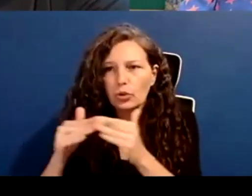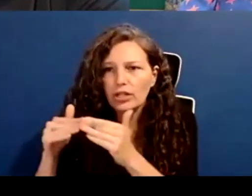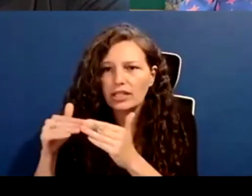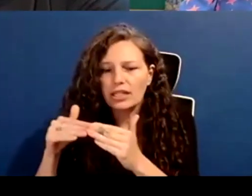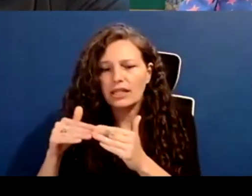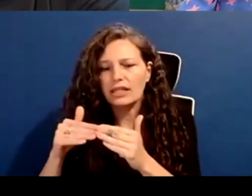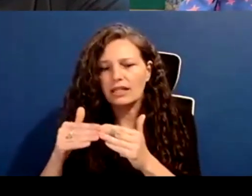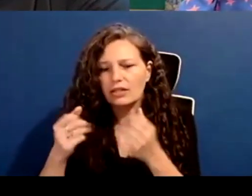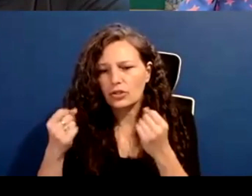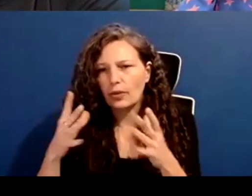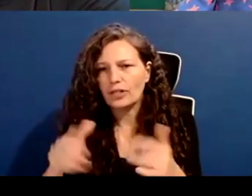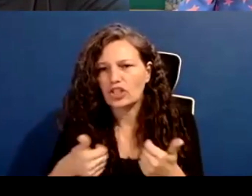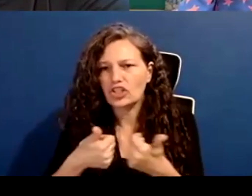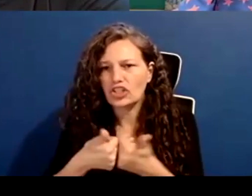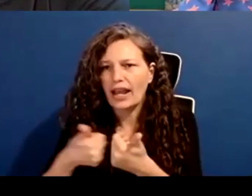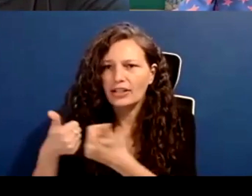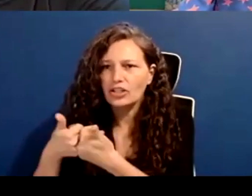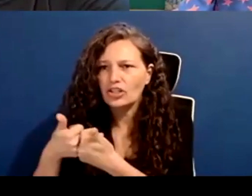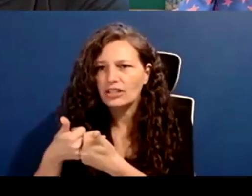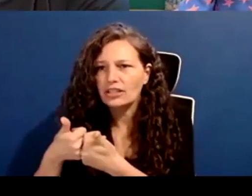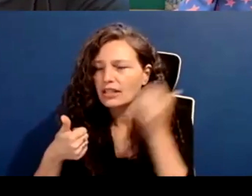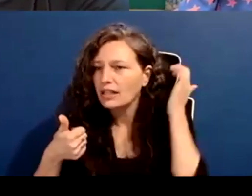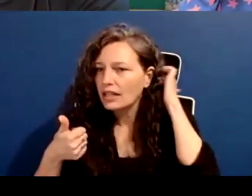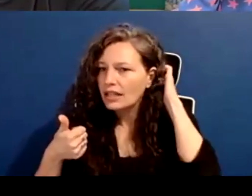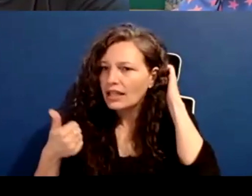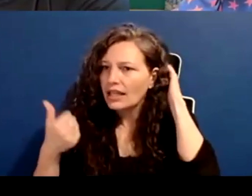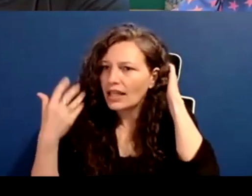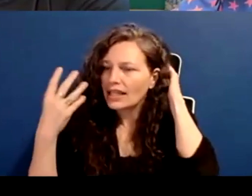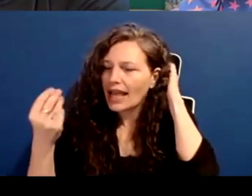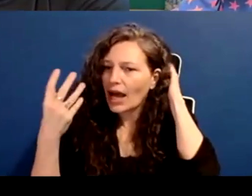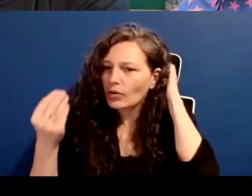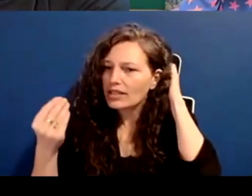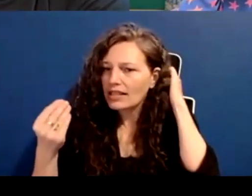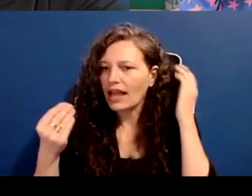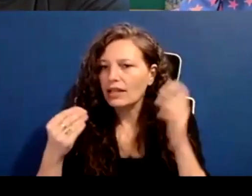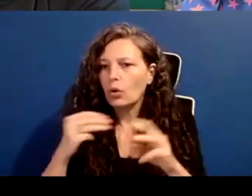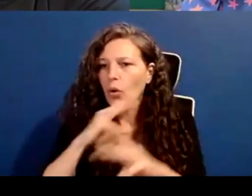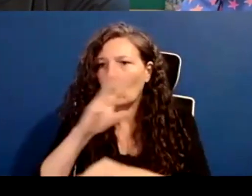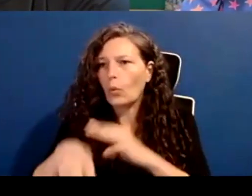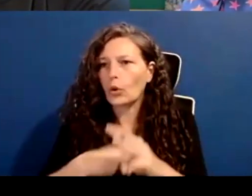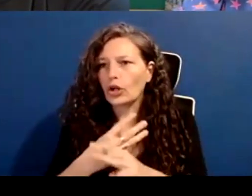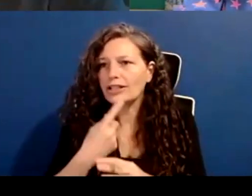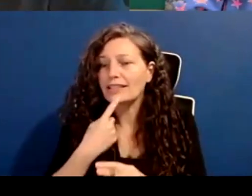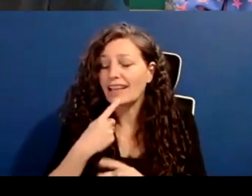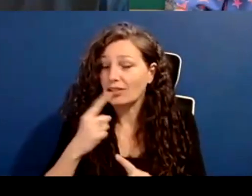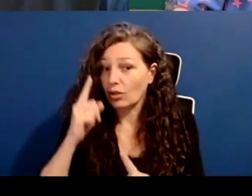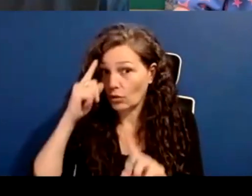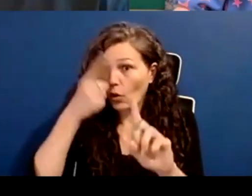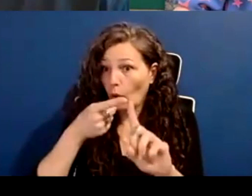When the outside world is saying, hey, look, the goal is to be able-bodied. And I feel